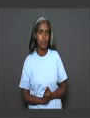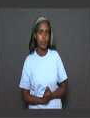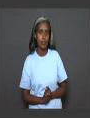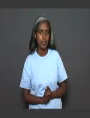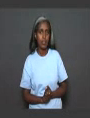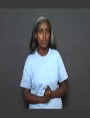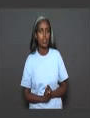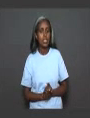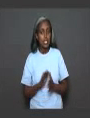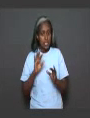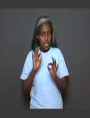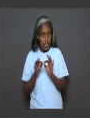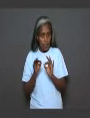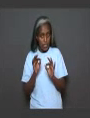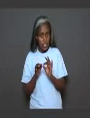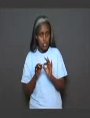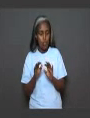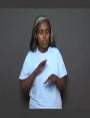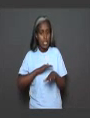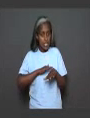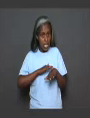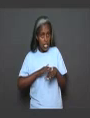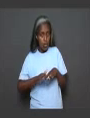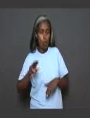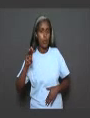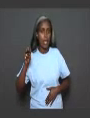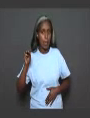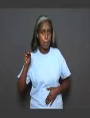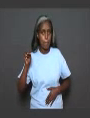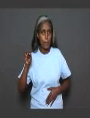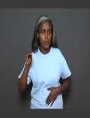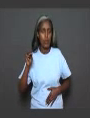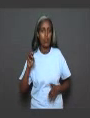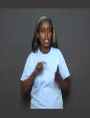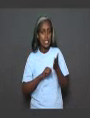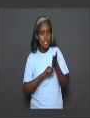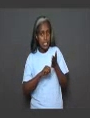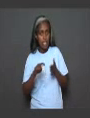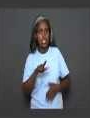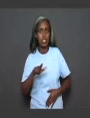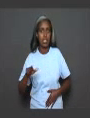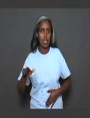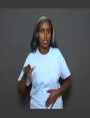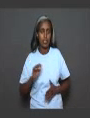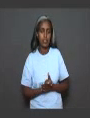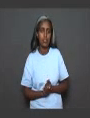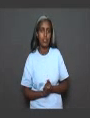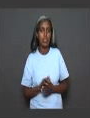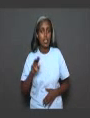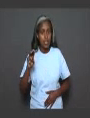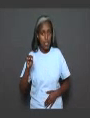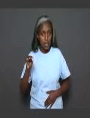By the definition of the slope m of the tangent line,